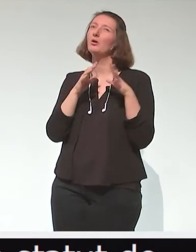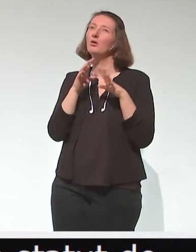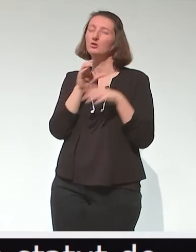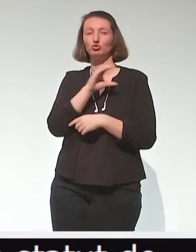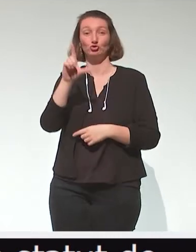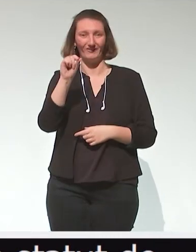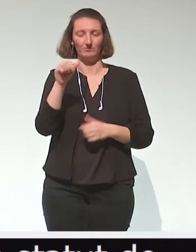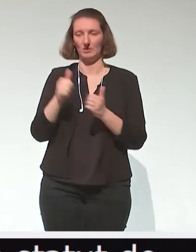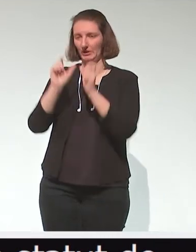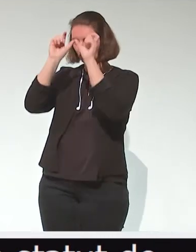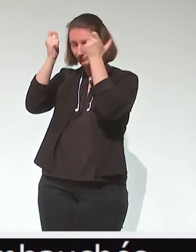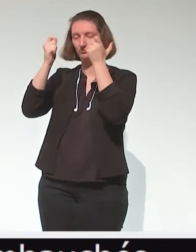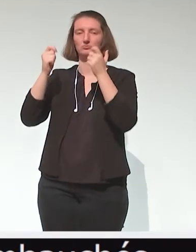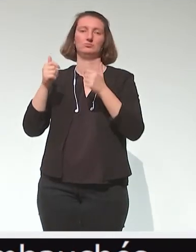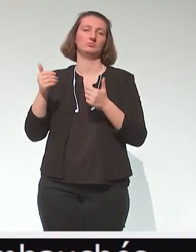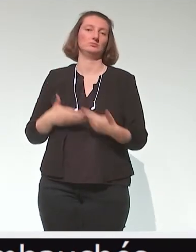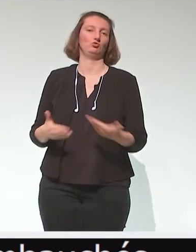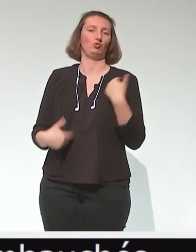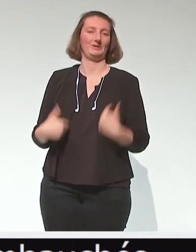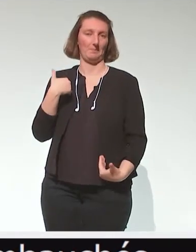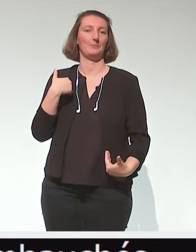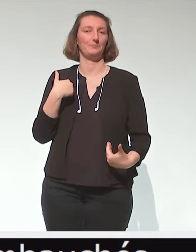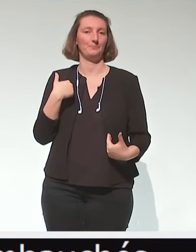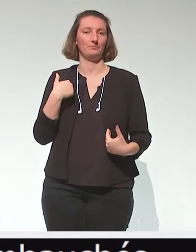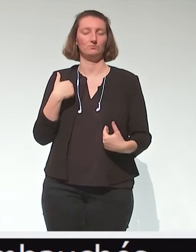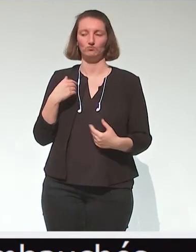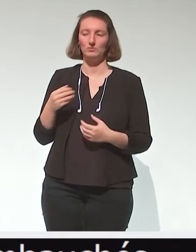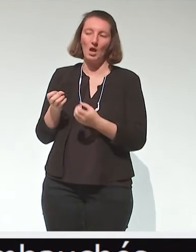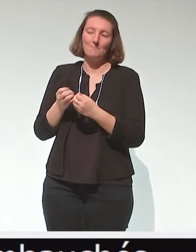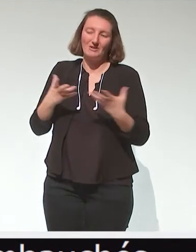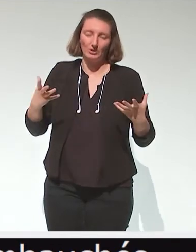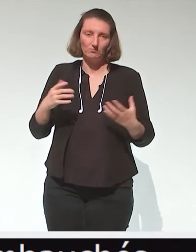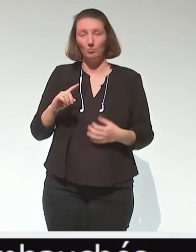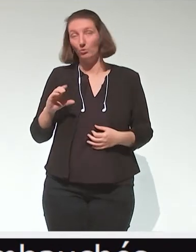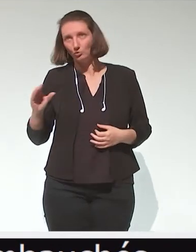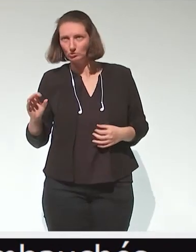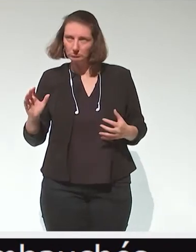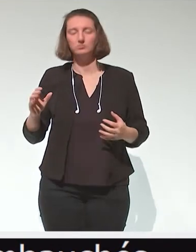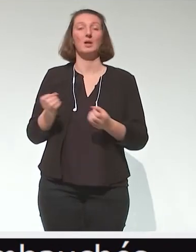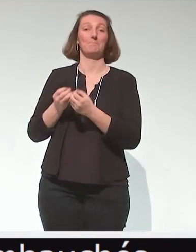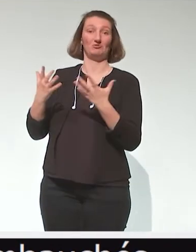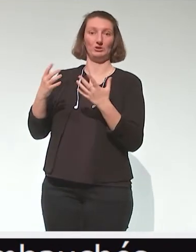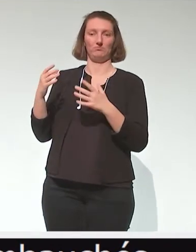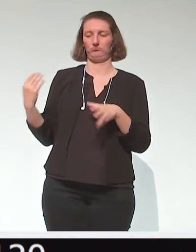that are part of the public service, and out of the 550